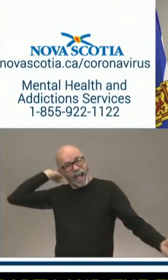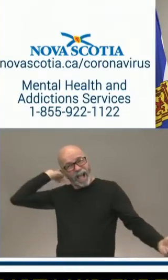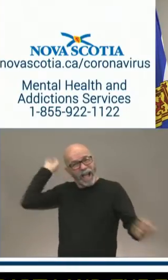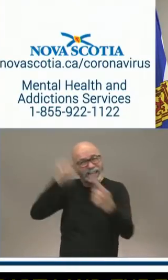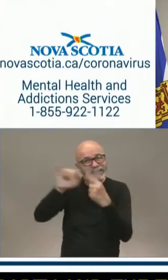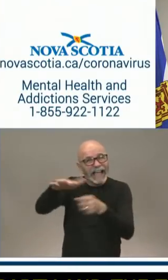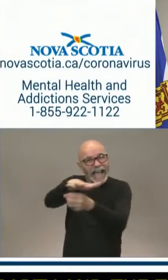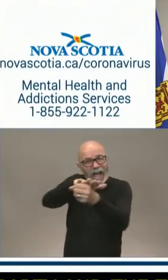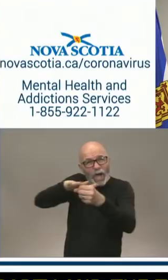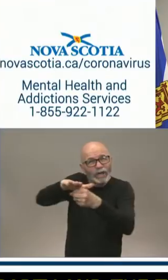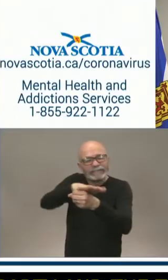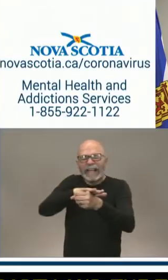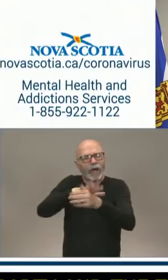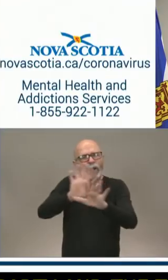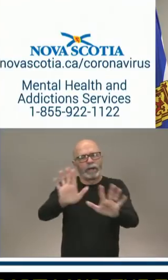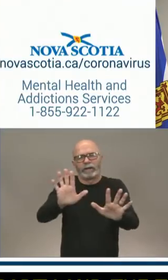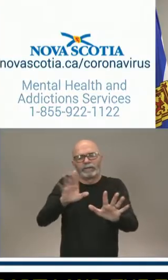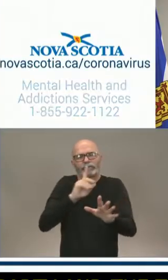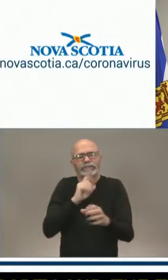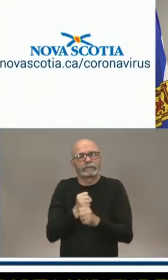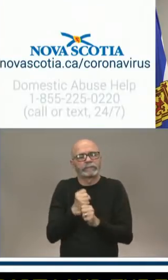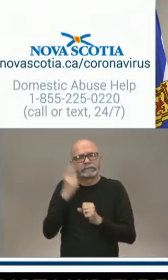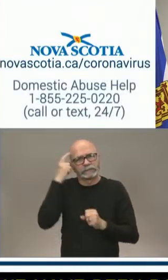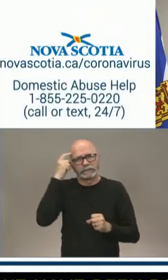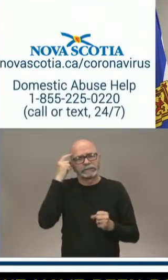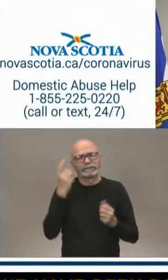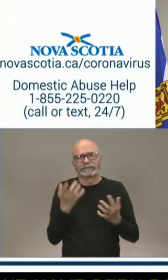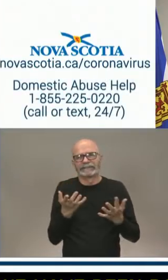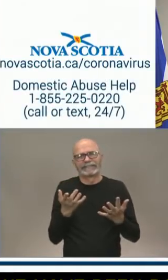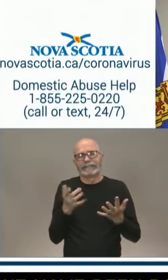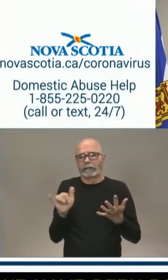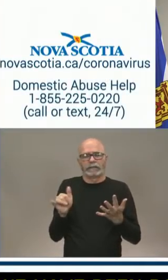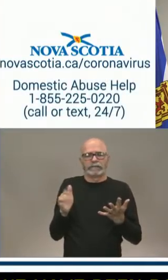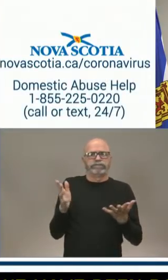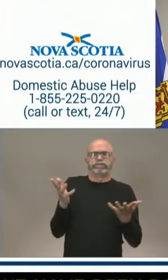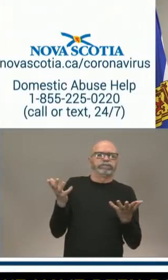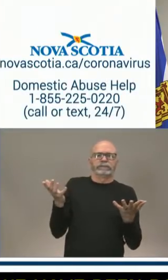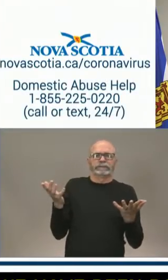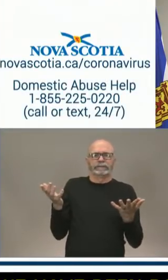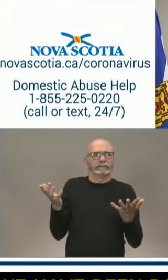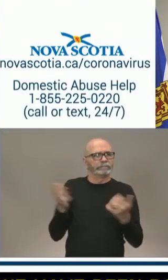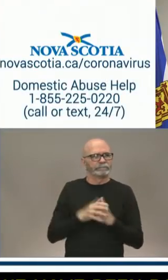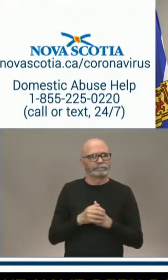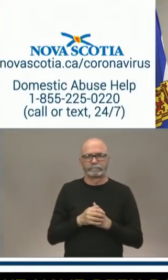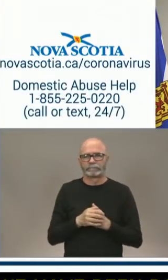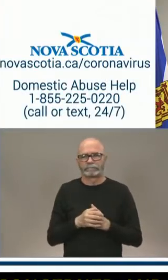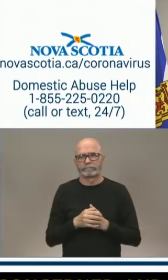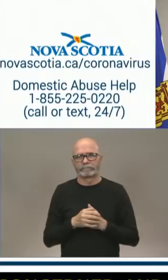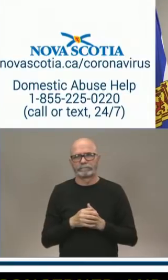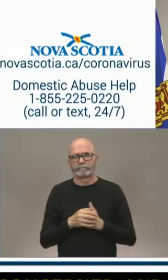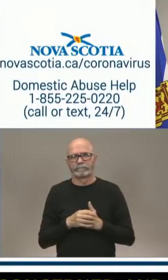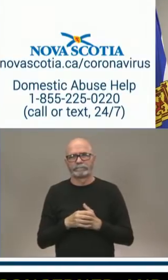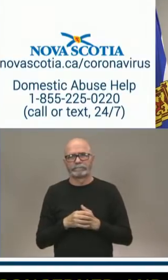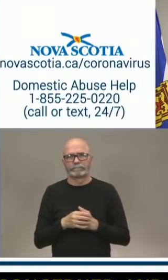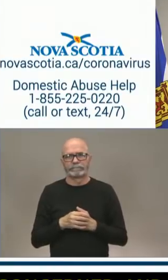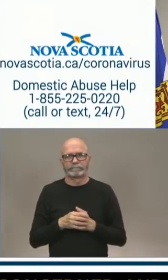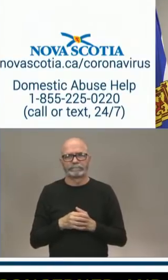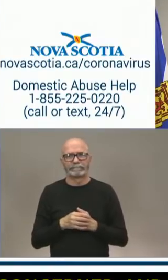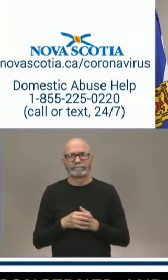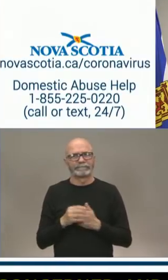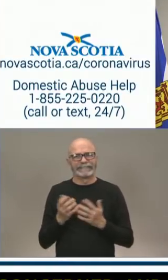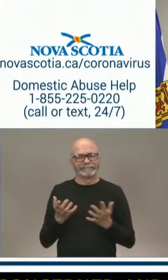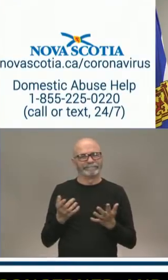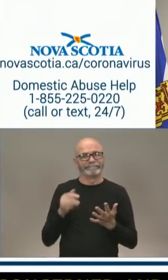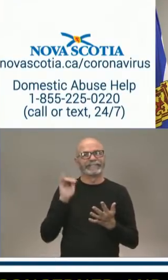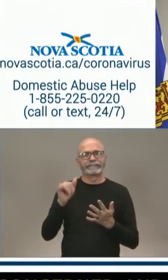from me actually answering the phone on a number of those calls, that it's a political bias. But do you think that's something that can